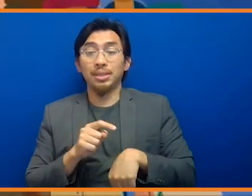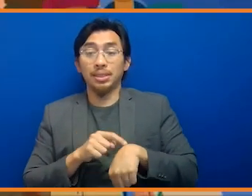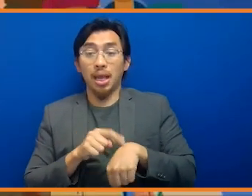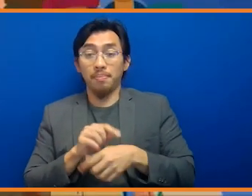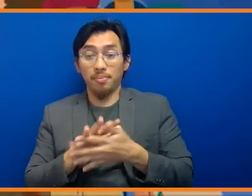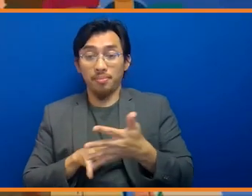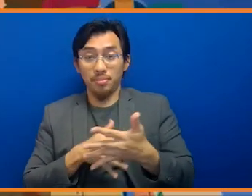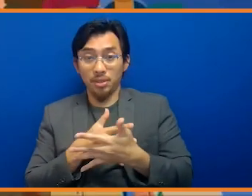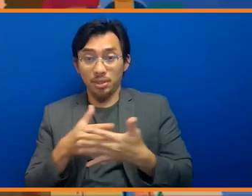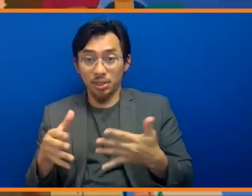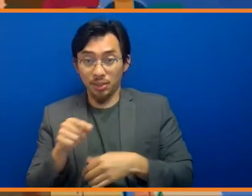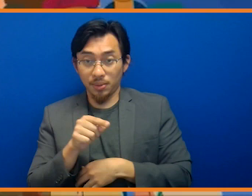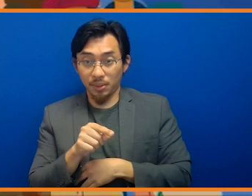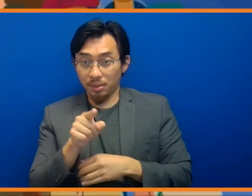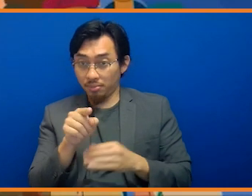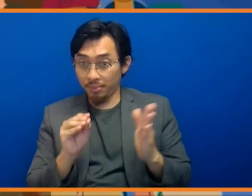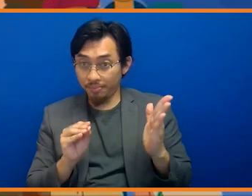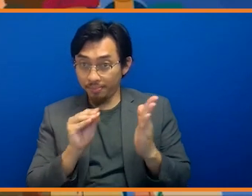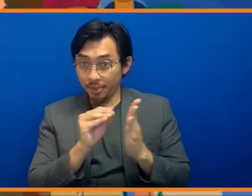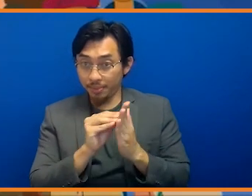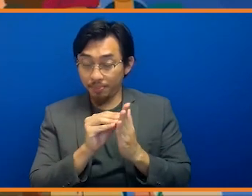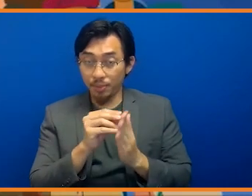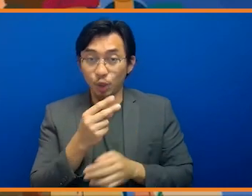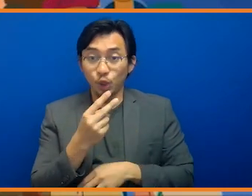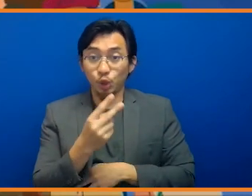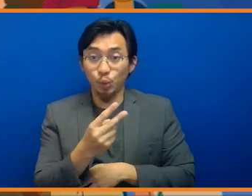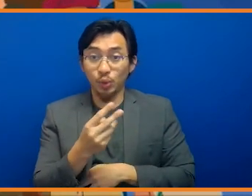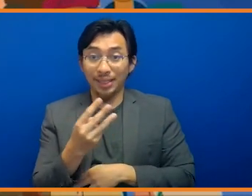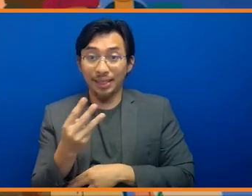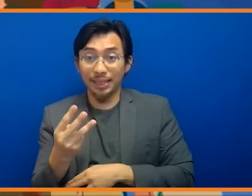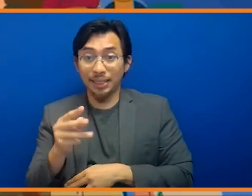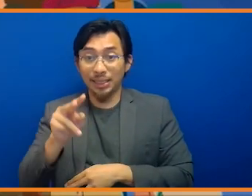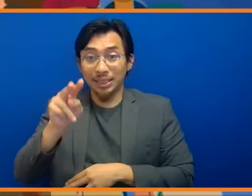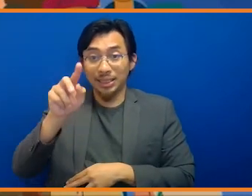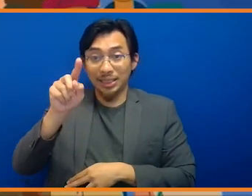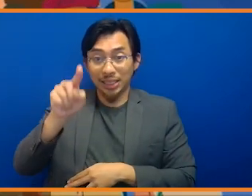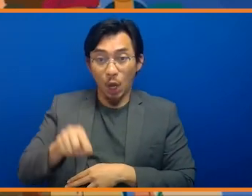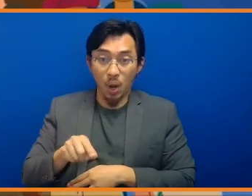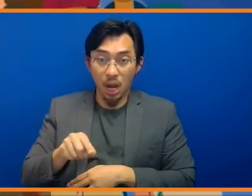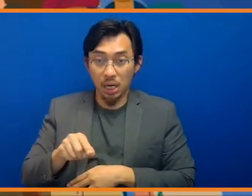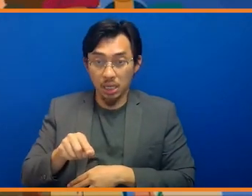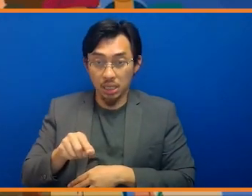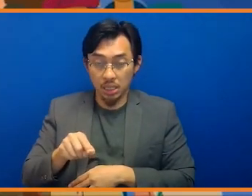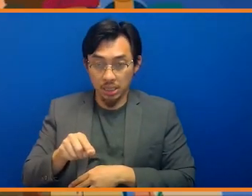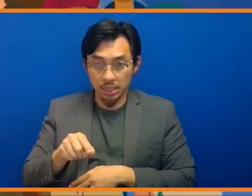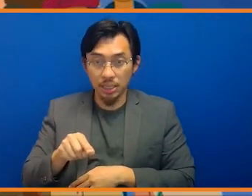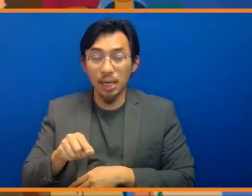schedule. You need to submit it on 23rd of January. Yes, that's right.